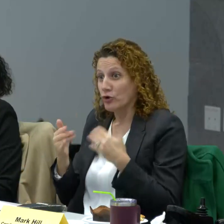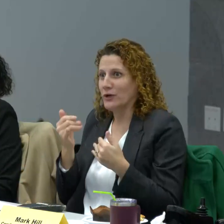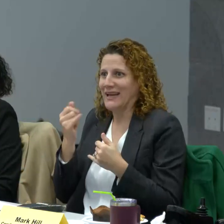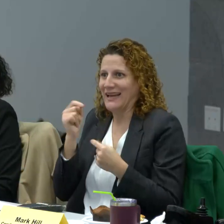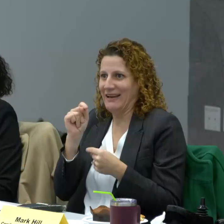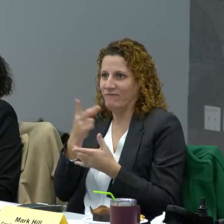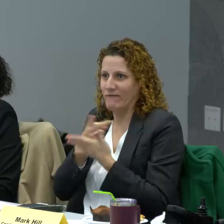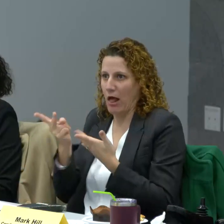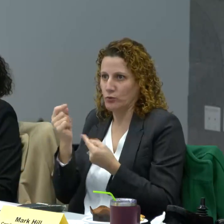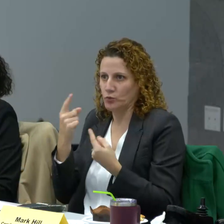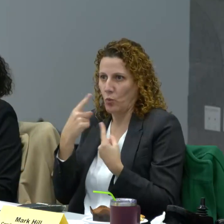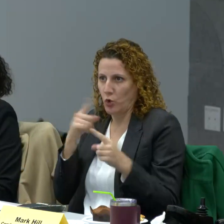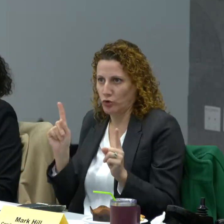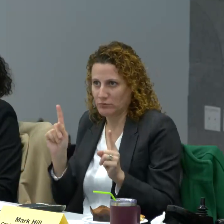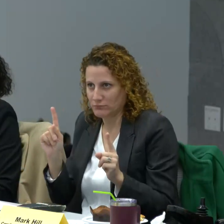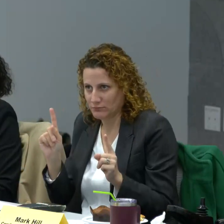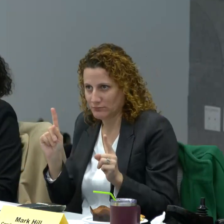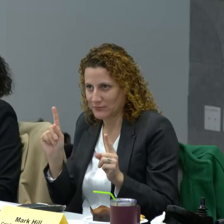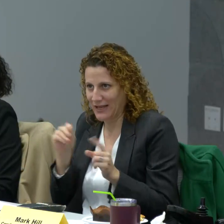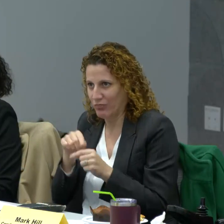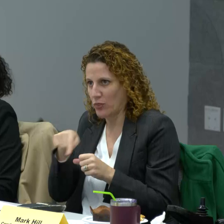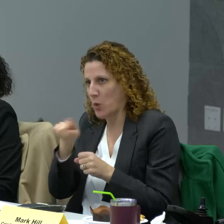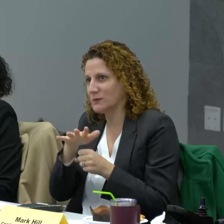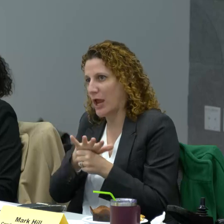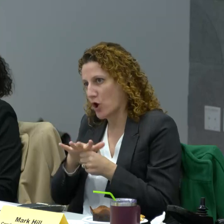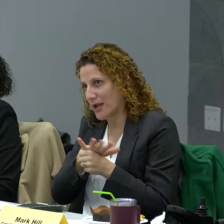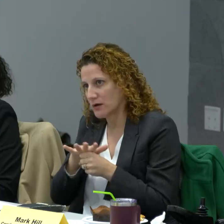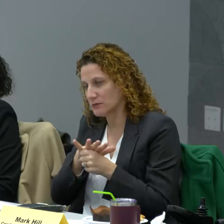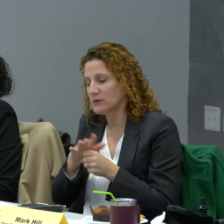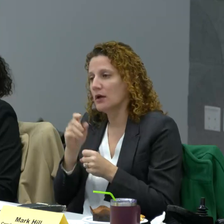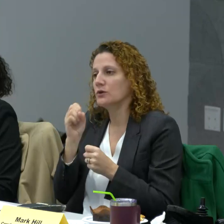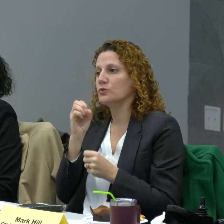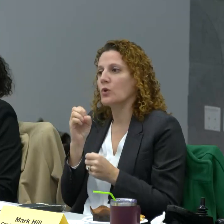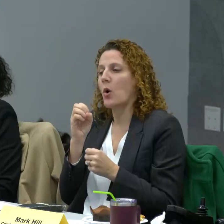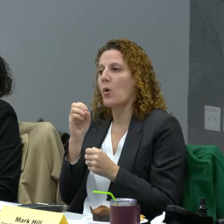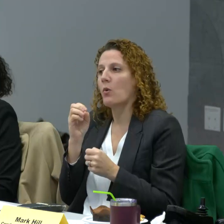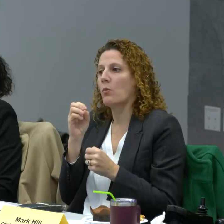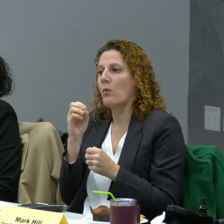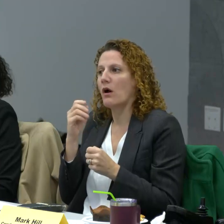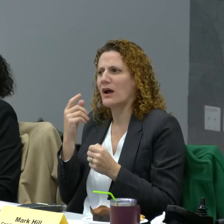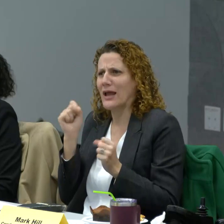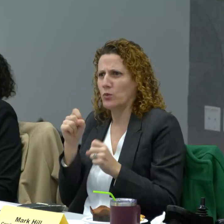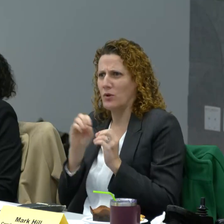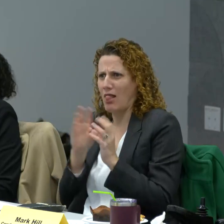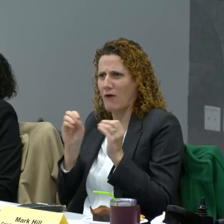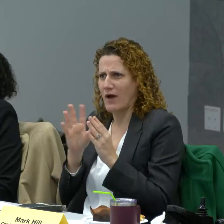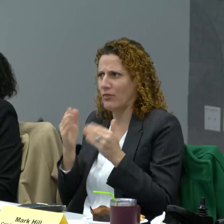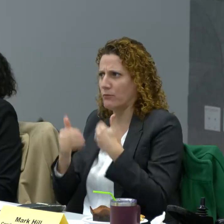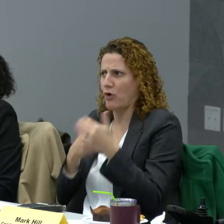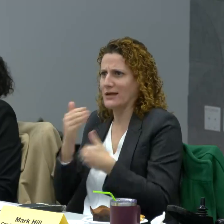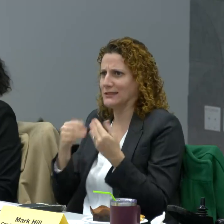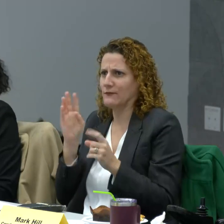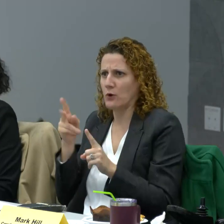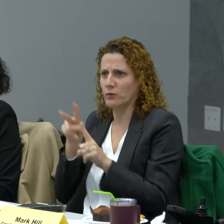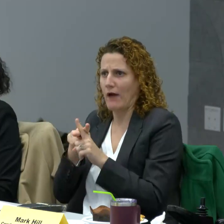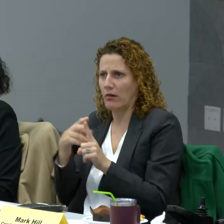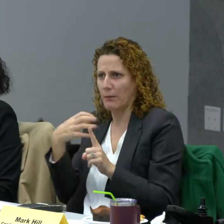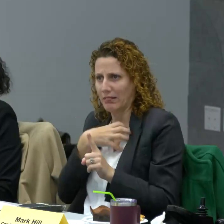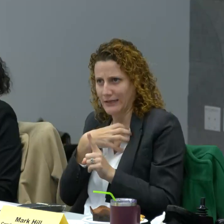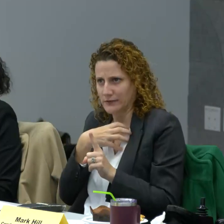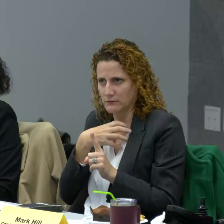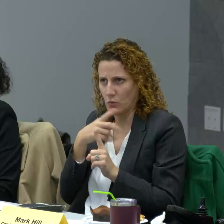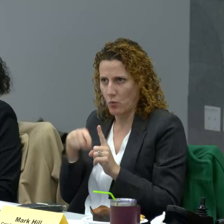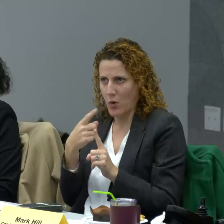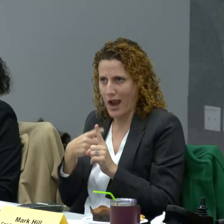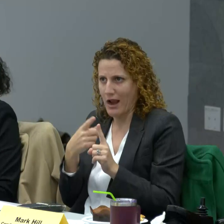operational. However, it failed to work in those particular areas. So can you clarify the